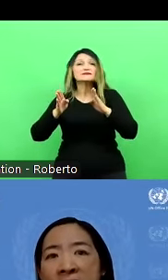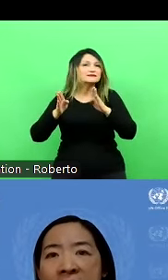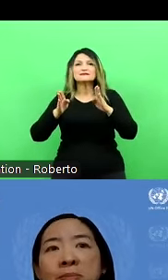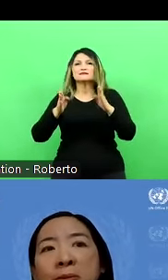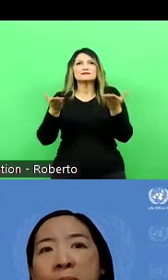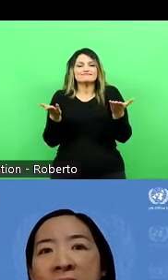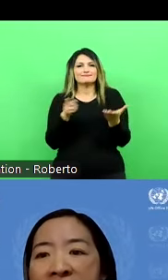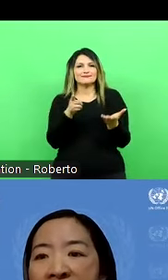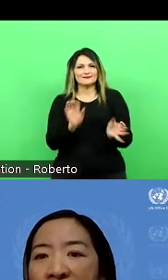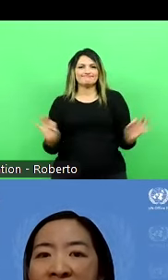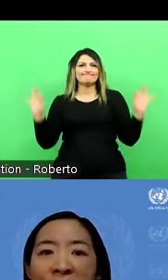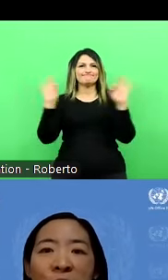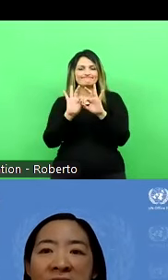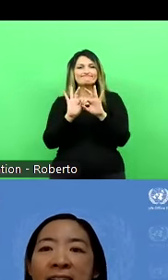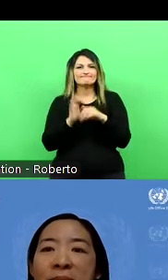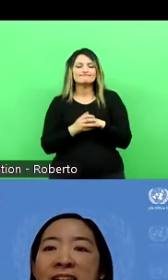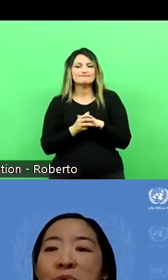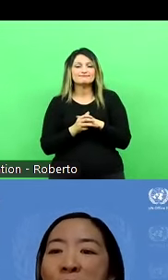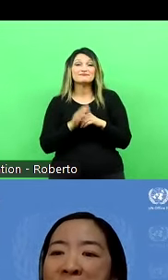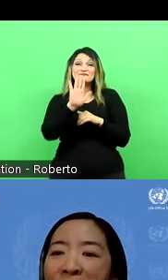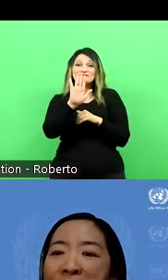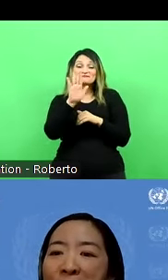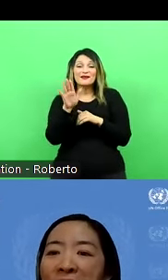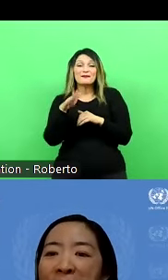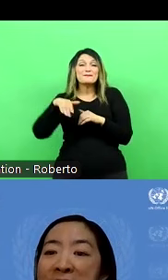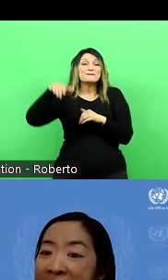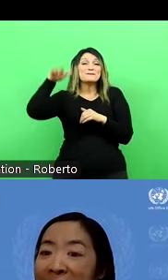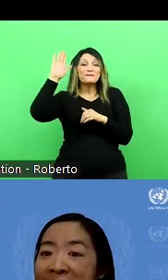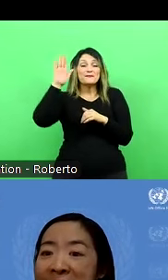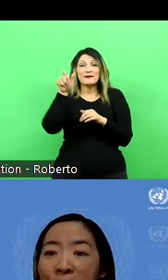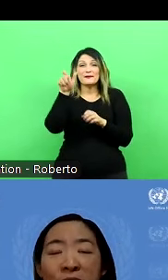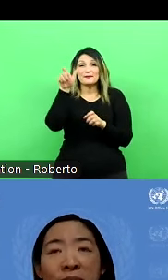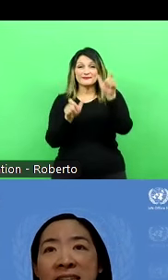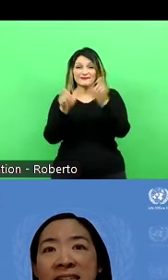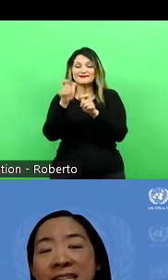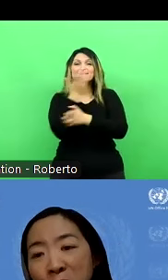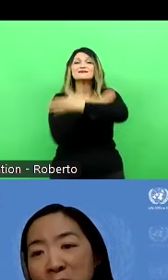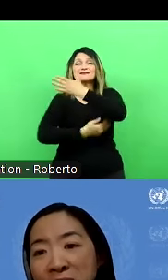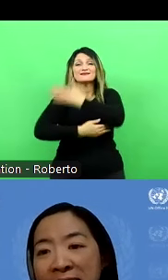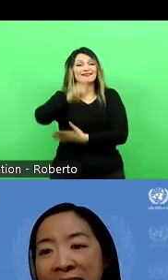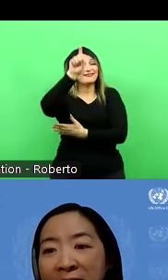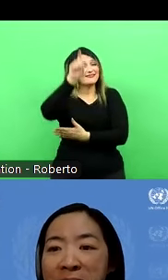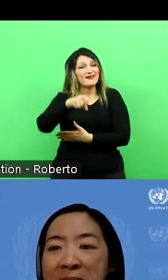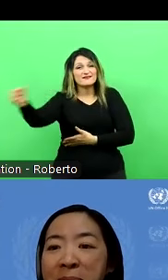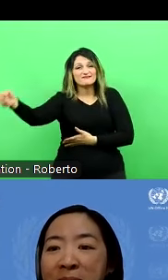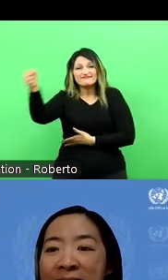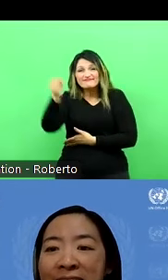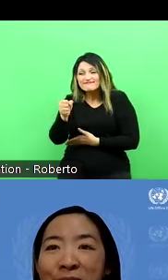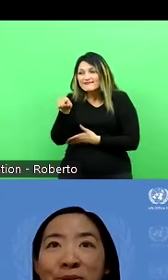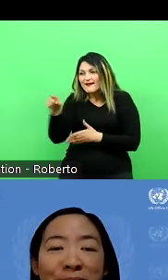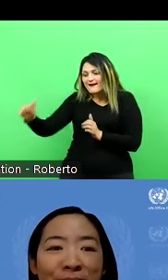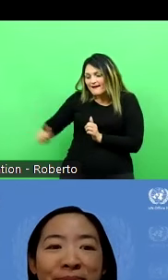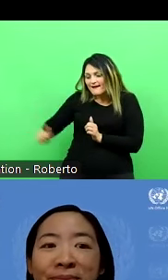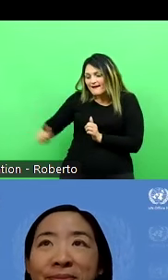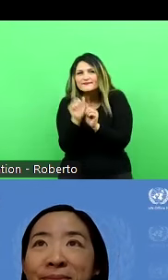also accessible. So I leave you with that, because we will be hearing more detailed examples from the cities that will be presenting after me. Thank